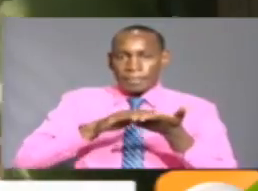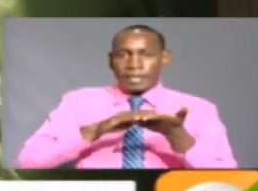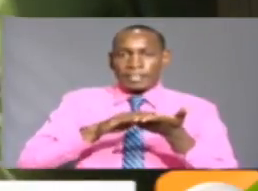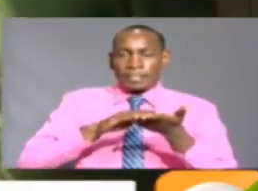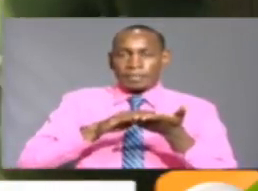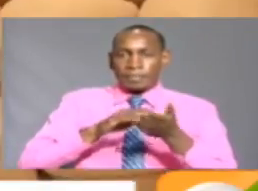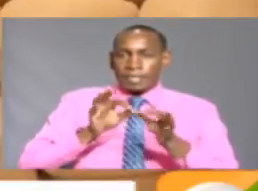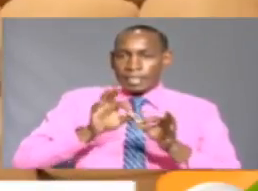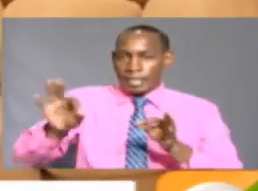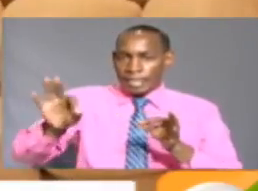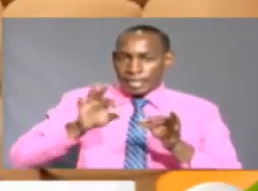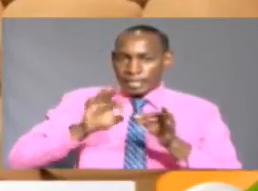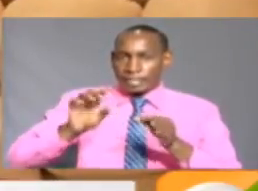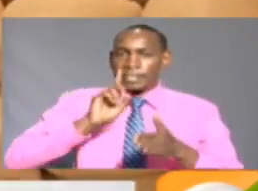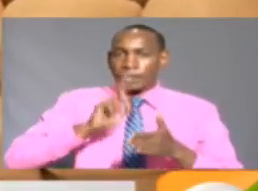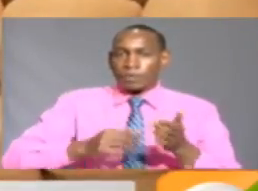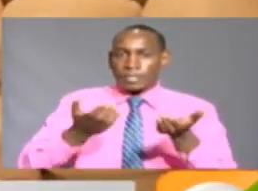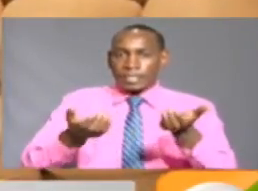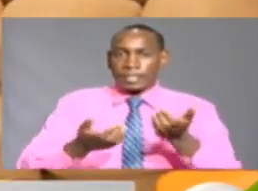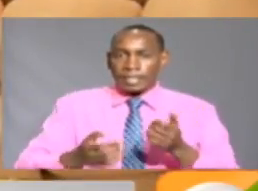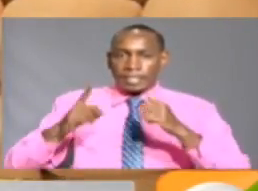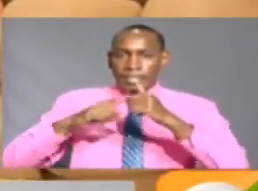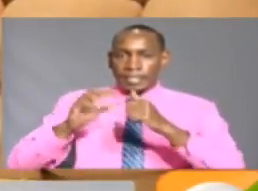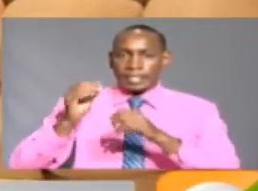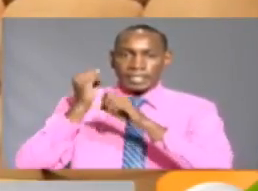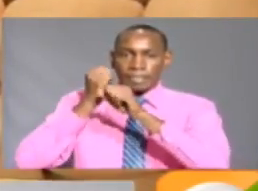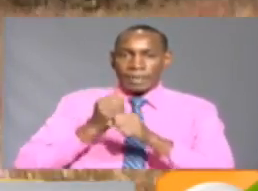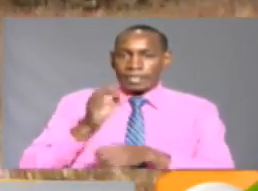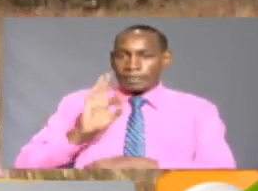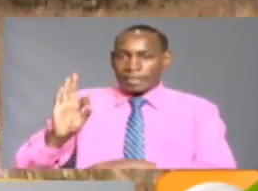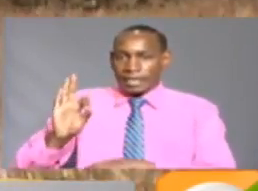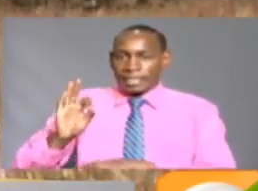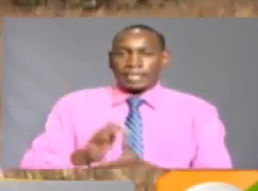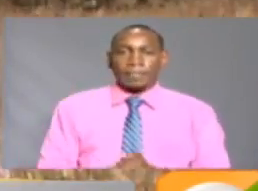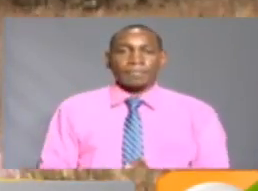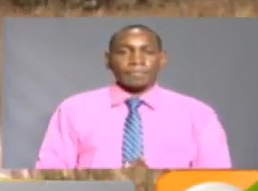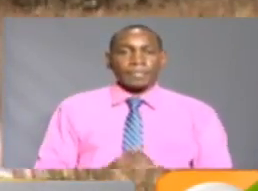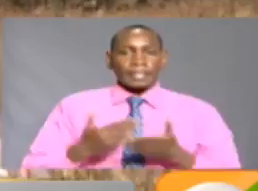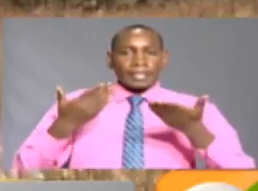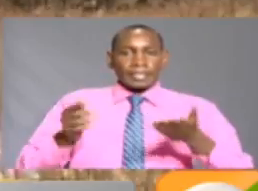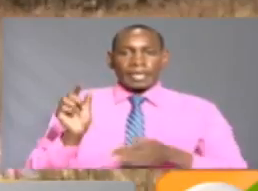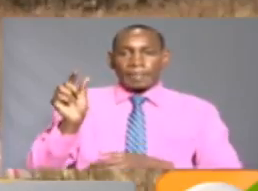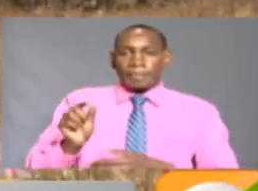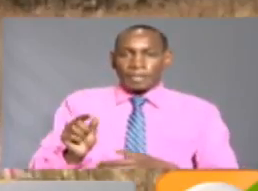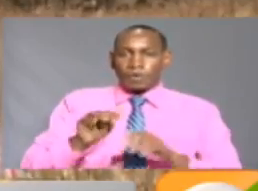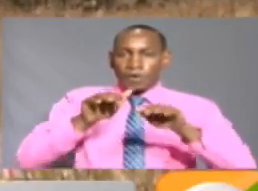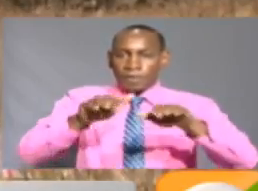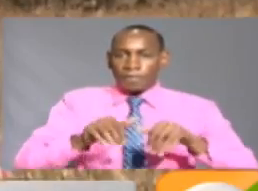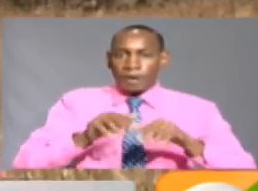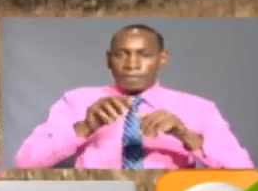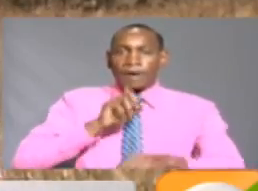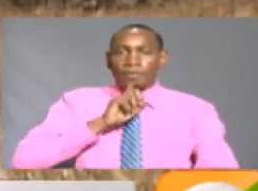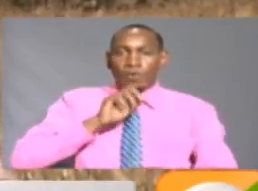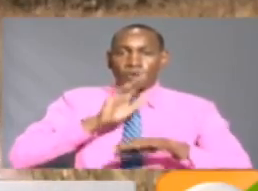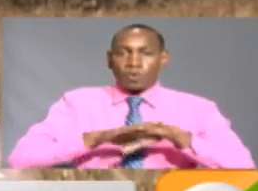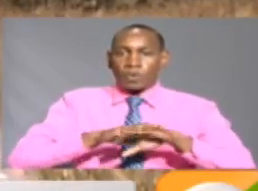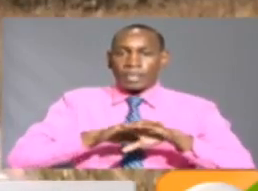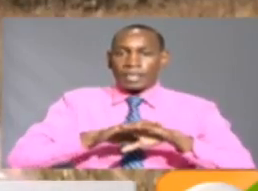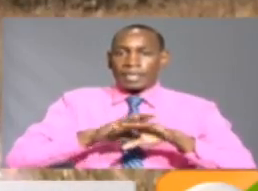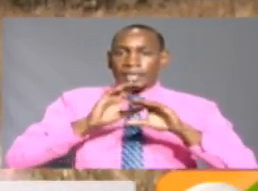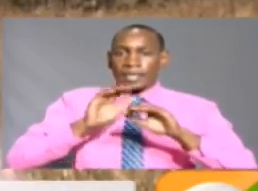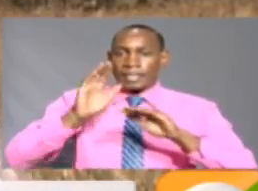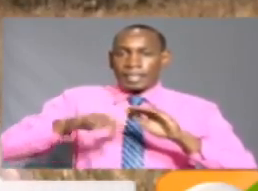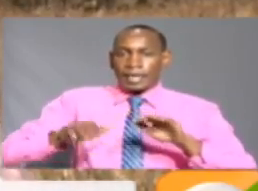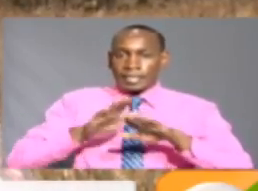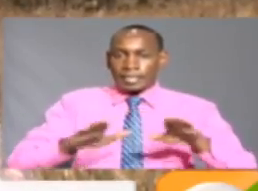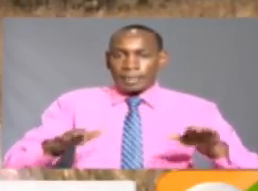Ndiwa's acreage, he says he will require 60 bags of fertilizer. Hata saizi mwenye anafuka choko, ako afatali kuliko mwenye anilima siamba. Because